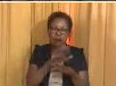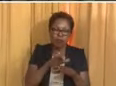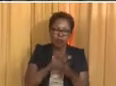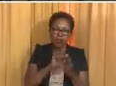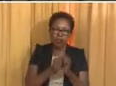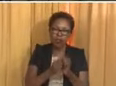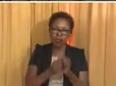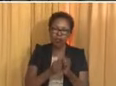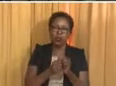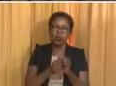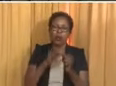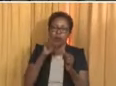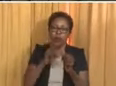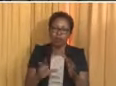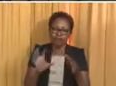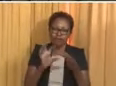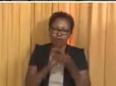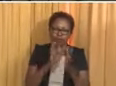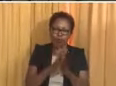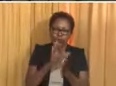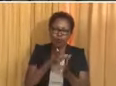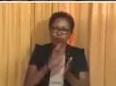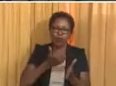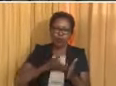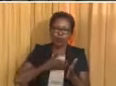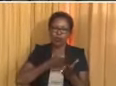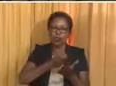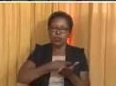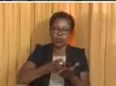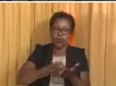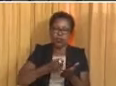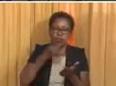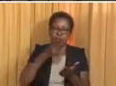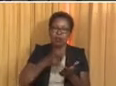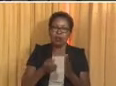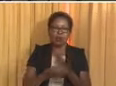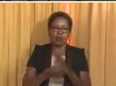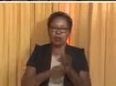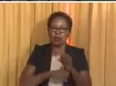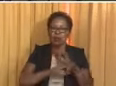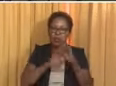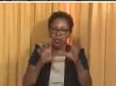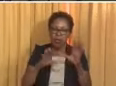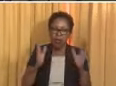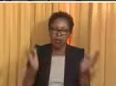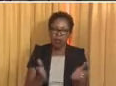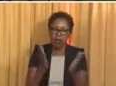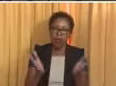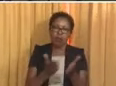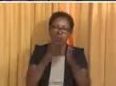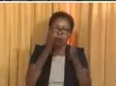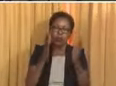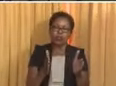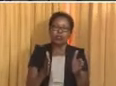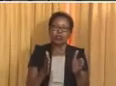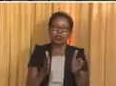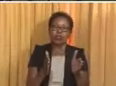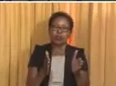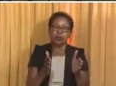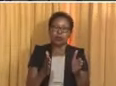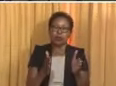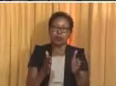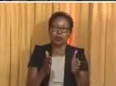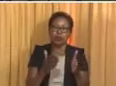or her signature. It therefore goes without saying that the promoter, before urging